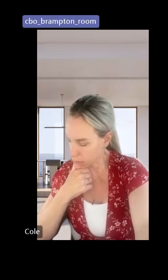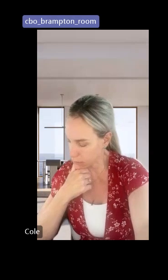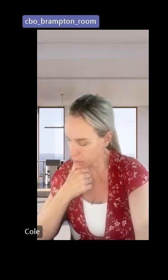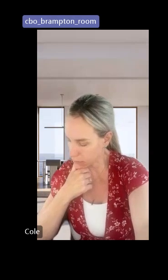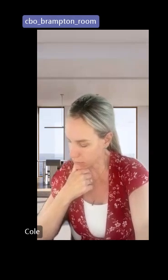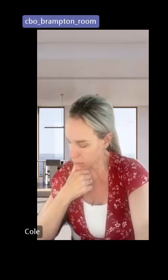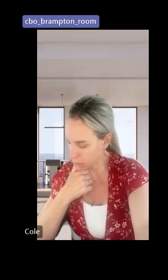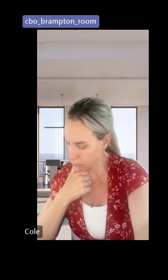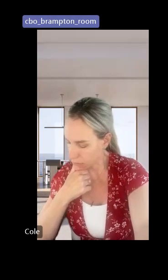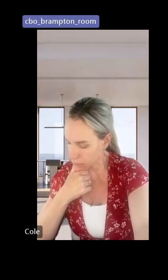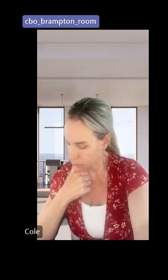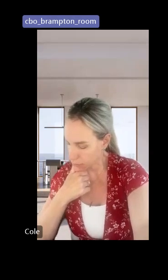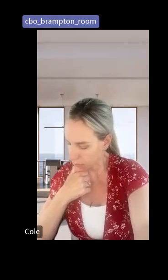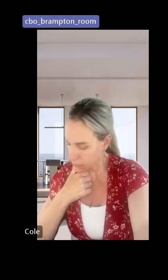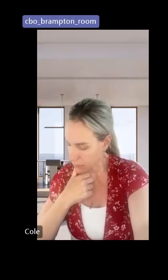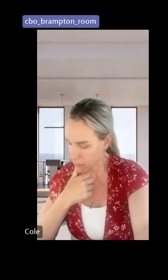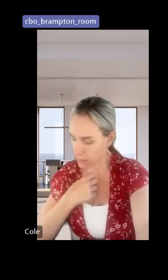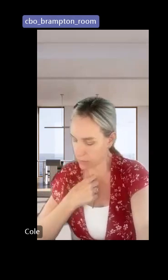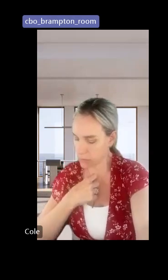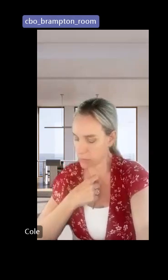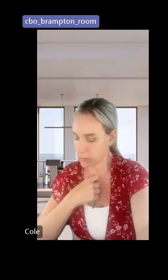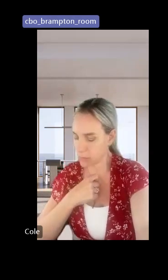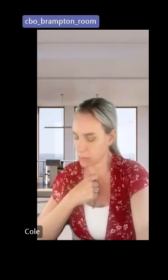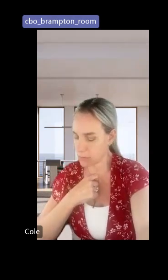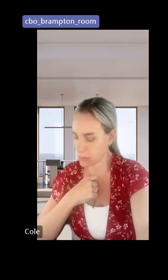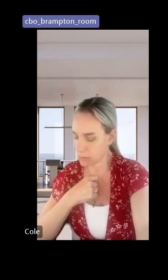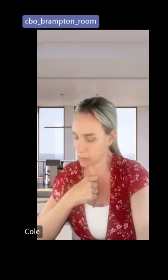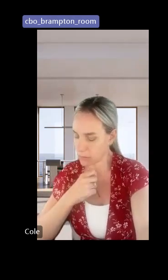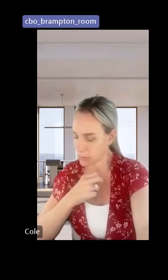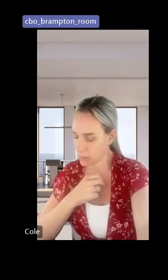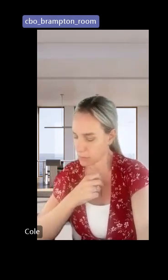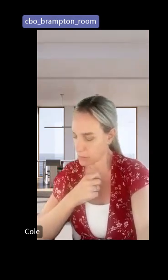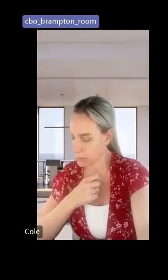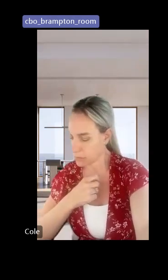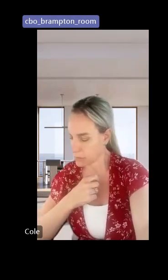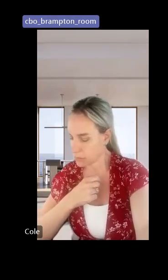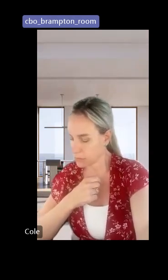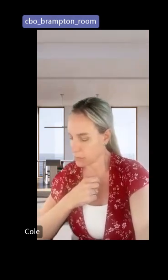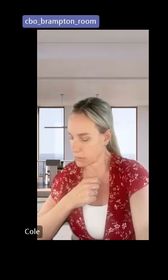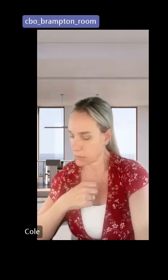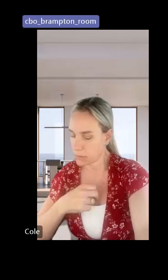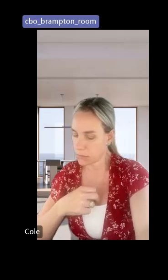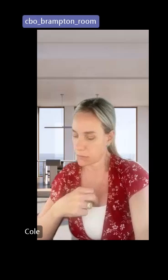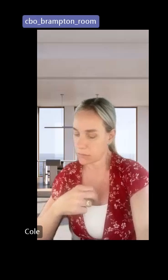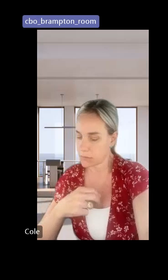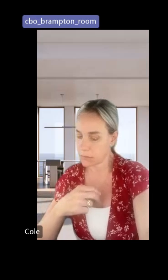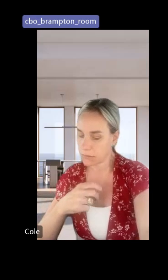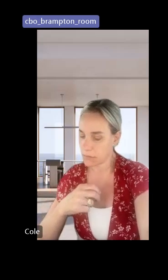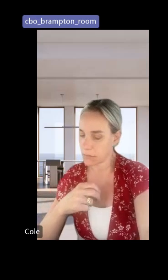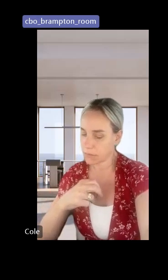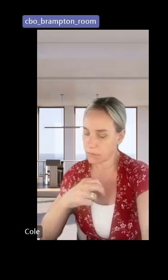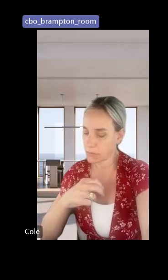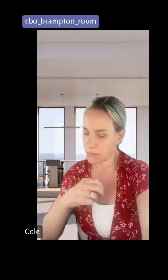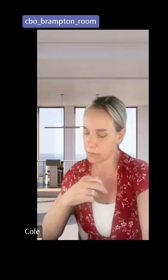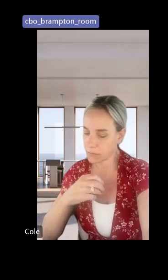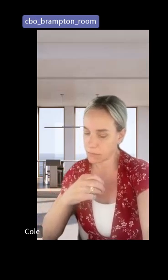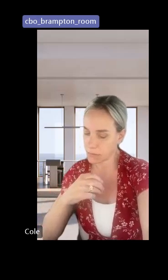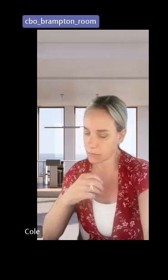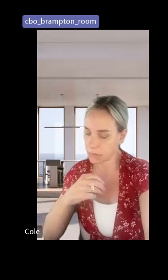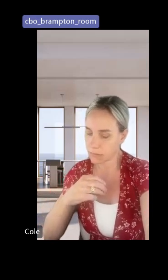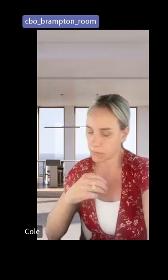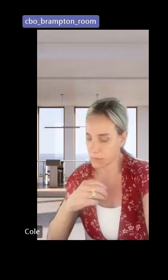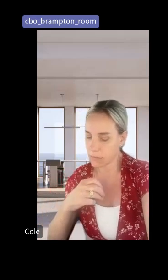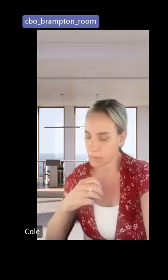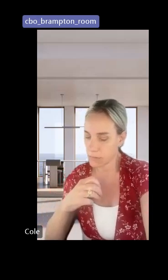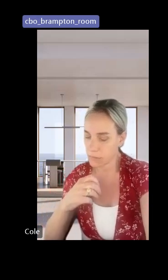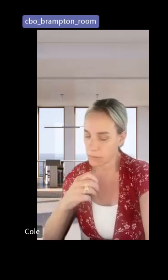back to those categories that were in the priorities. Student well-being initiatives, enhanced learning